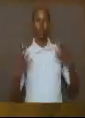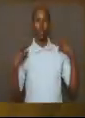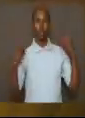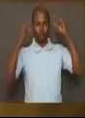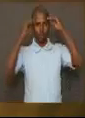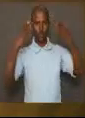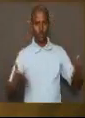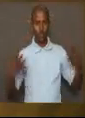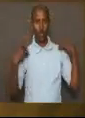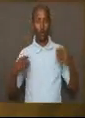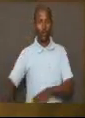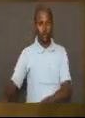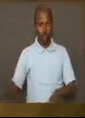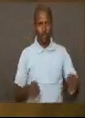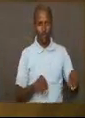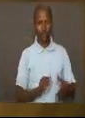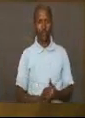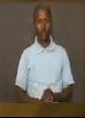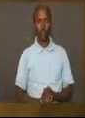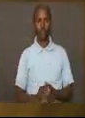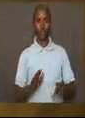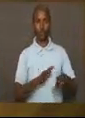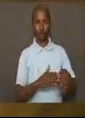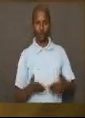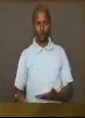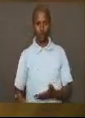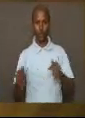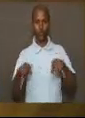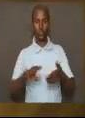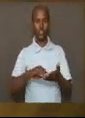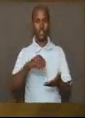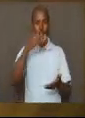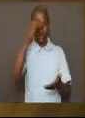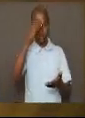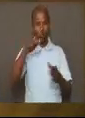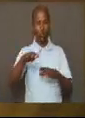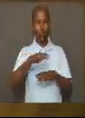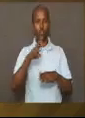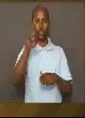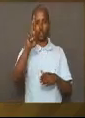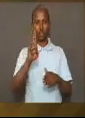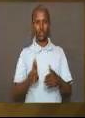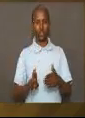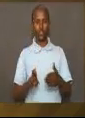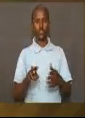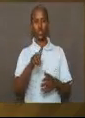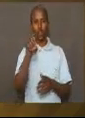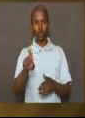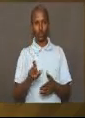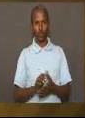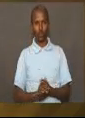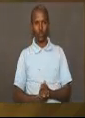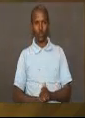Hello, teacher. Hello, students. Welcome to today's lesson on rational